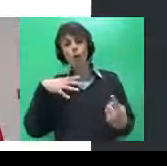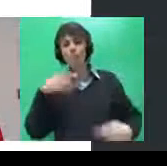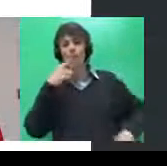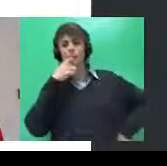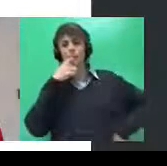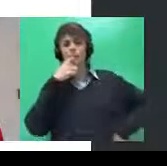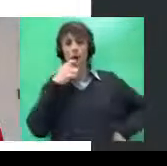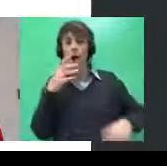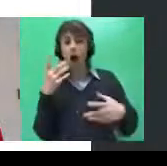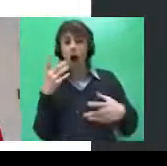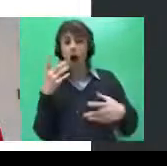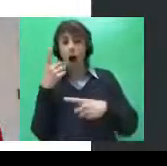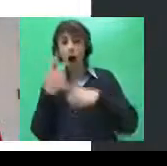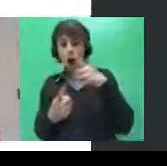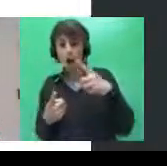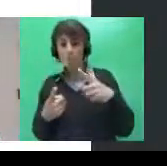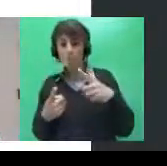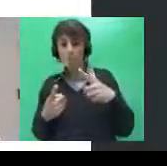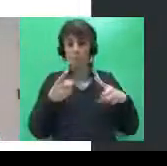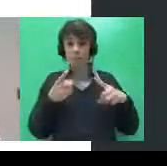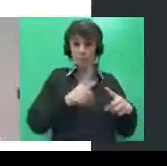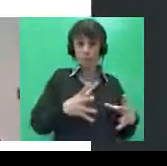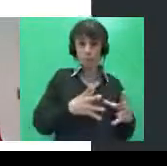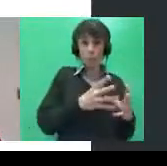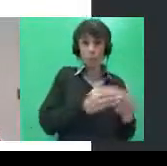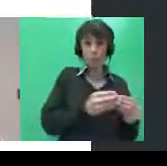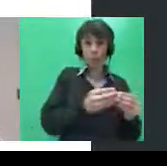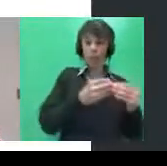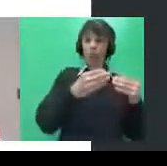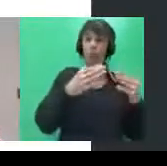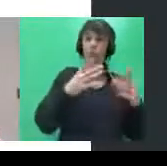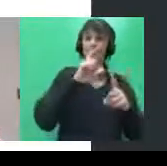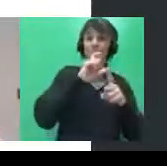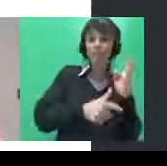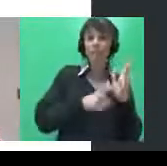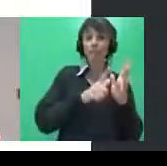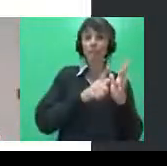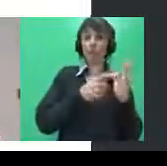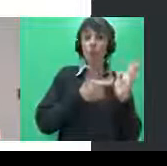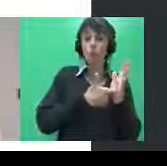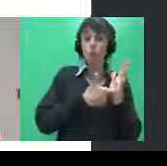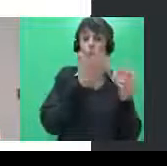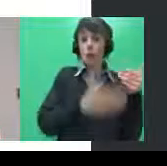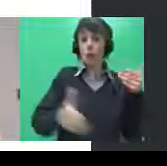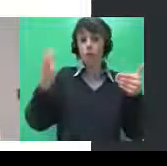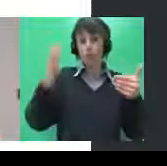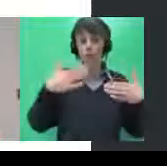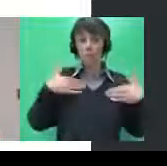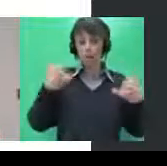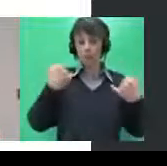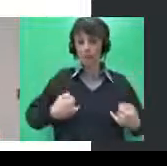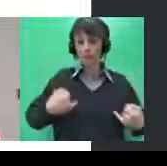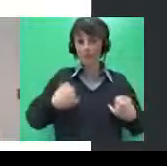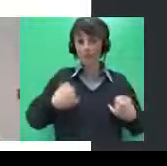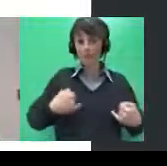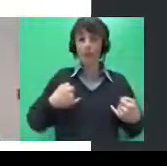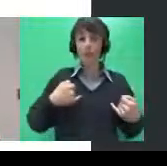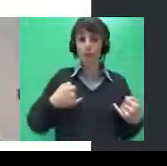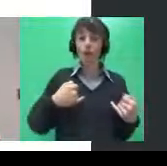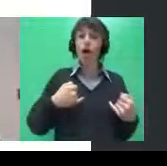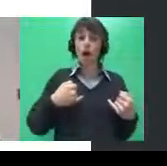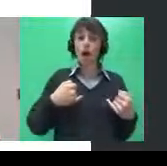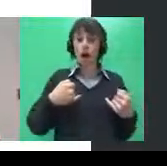up to half of people living with a disability or long-term health condition are already achieving the CMO guidelines. They're achieving that 150 minutes a week.